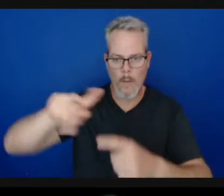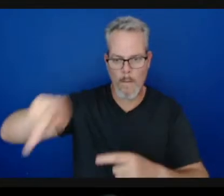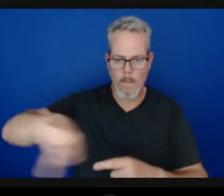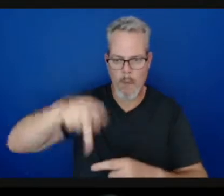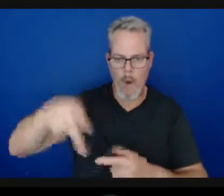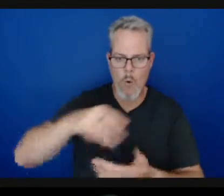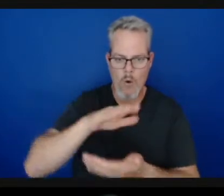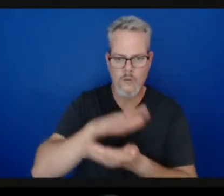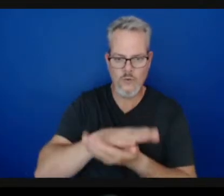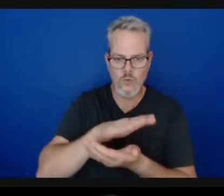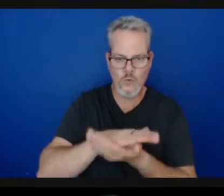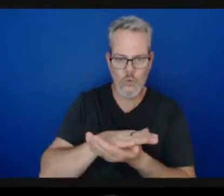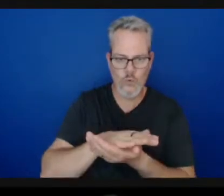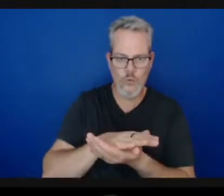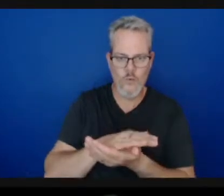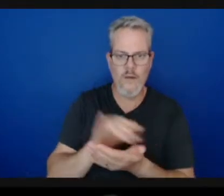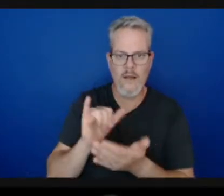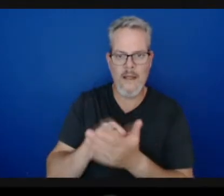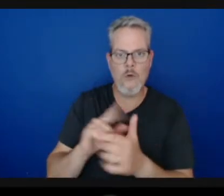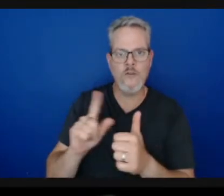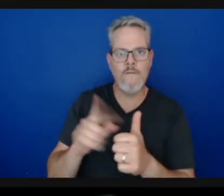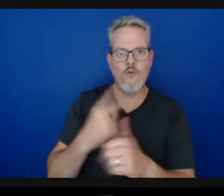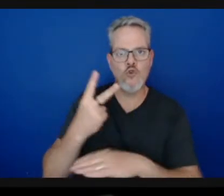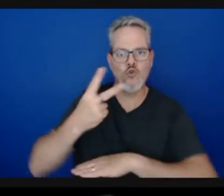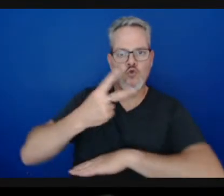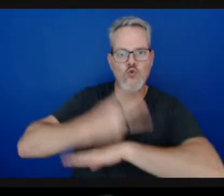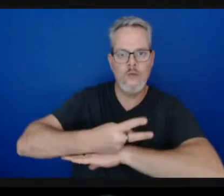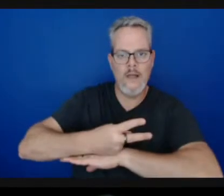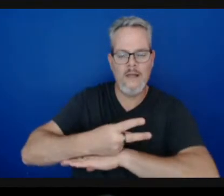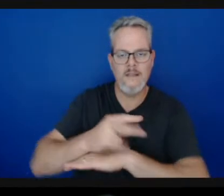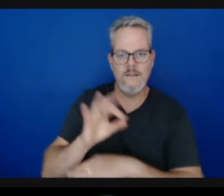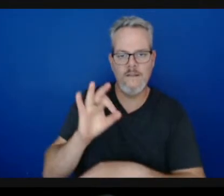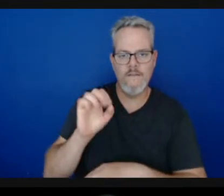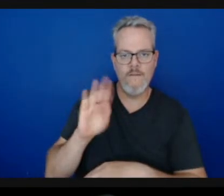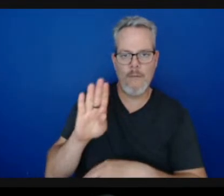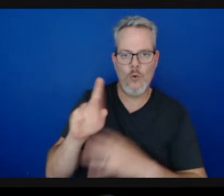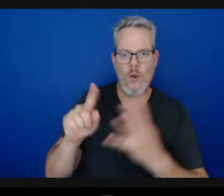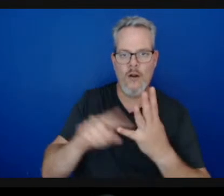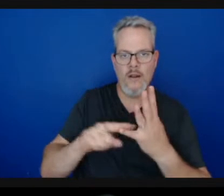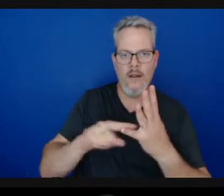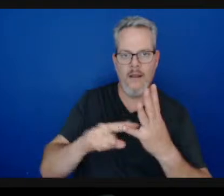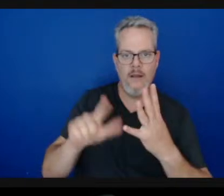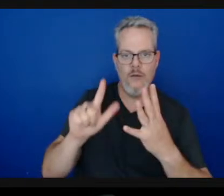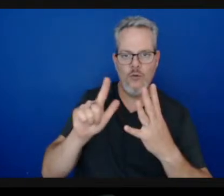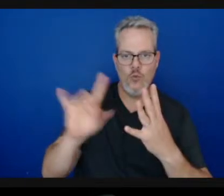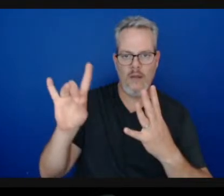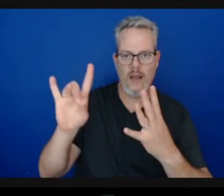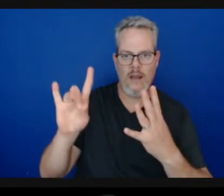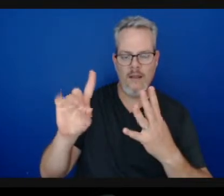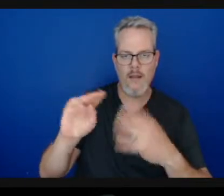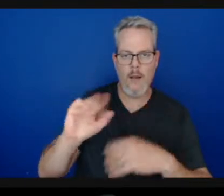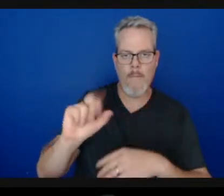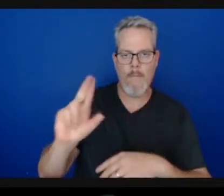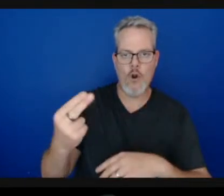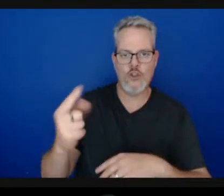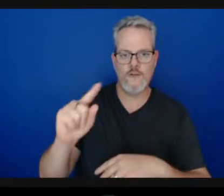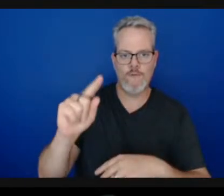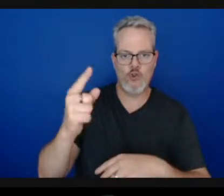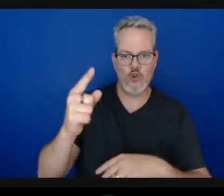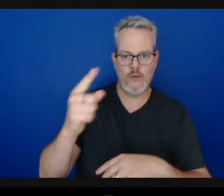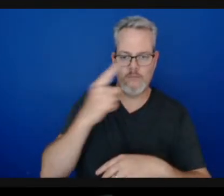was the first 2 days there, 28th and March 1st of 55. The second